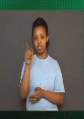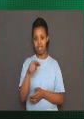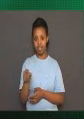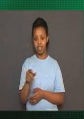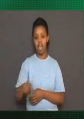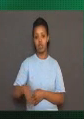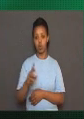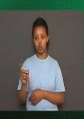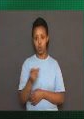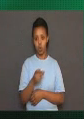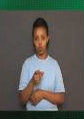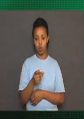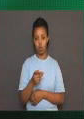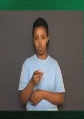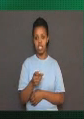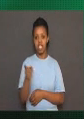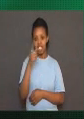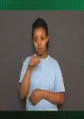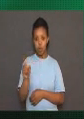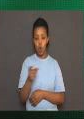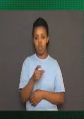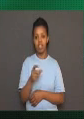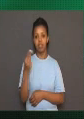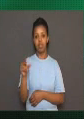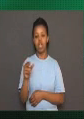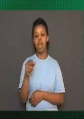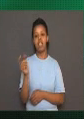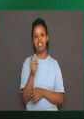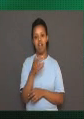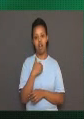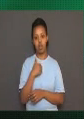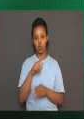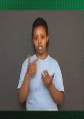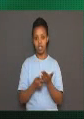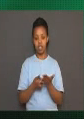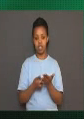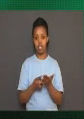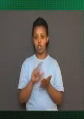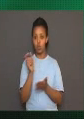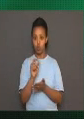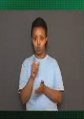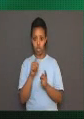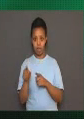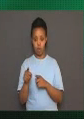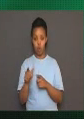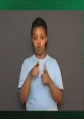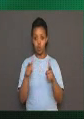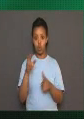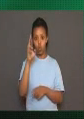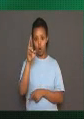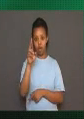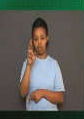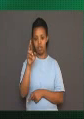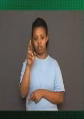with round yellow seeds, and the genotype capital R,